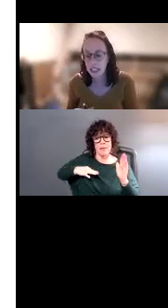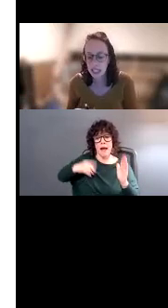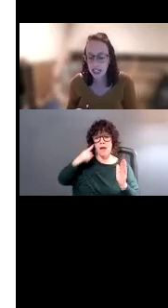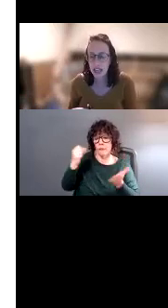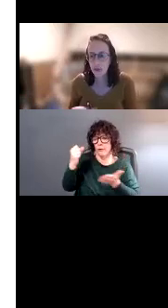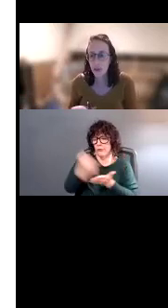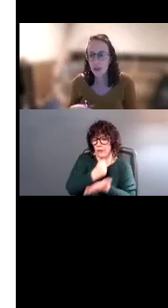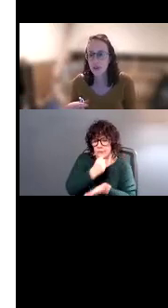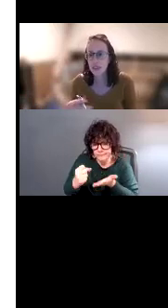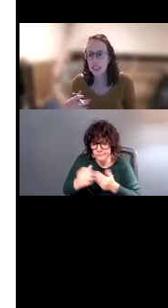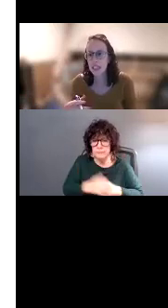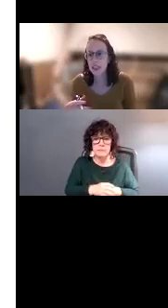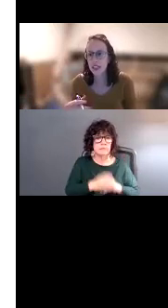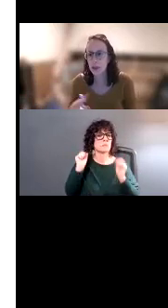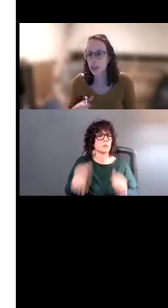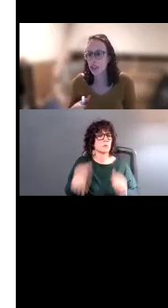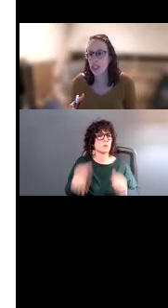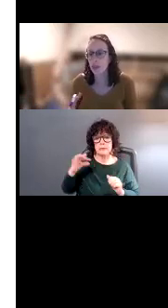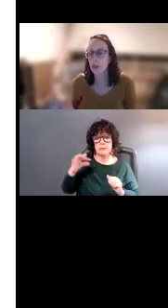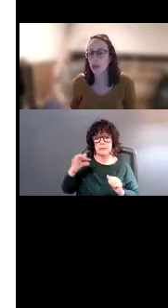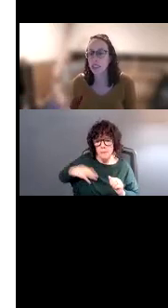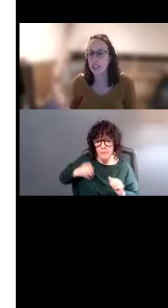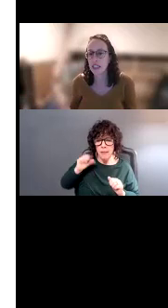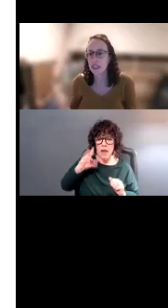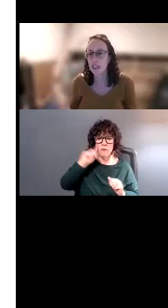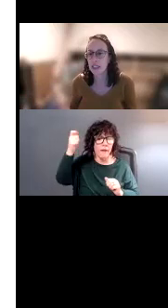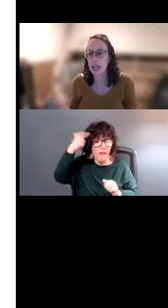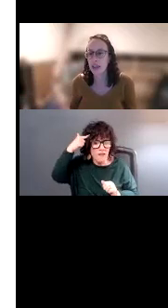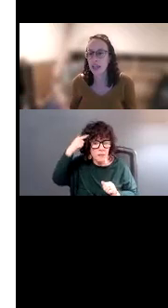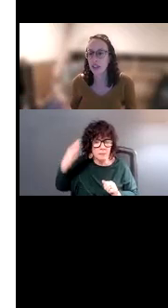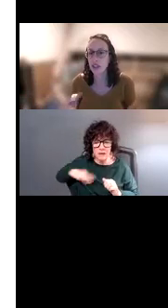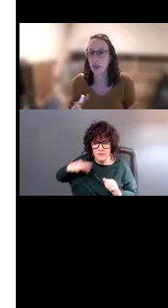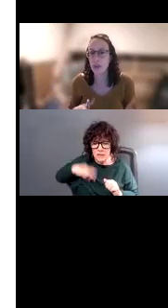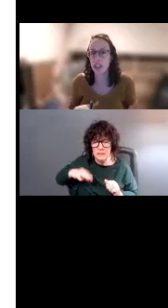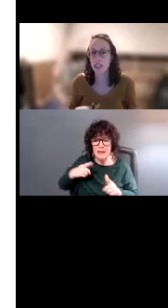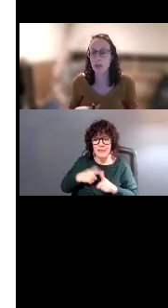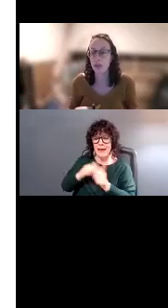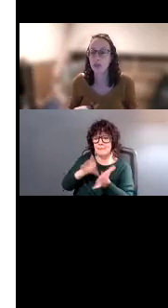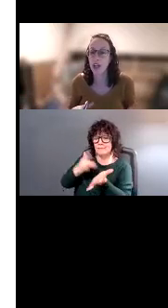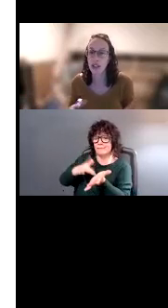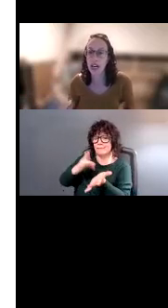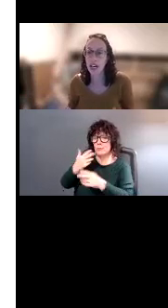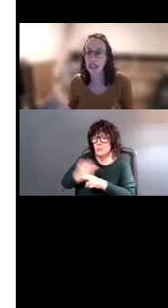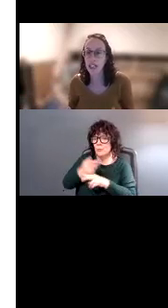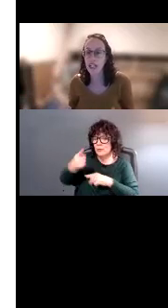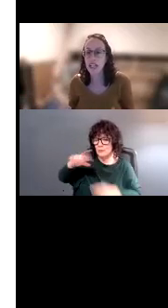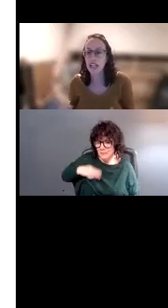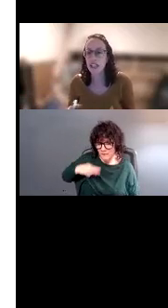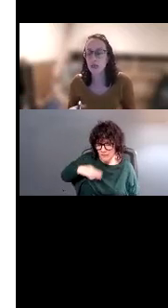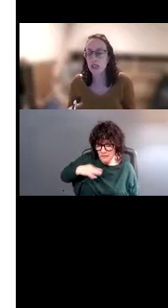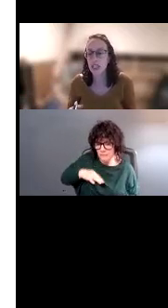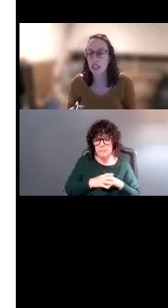benefits. And we've seen, especially in more recent years, now that so much has moved